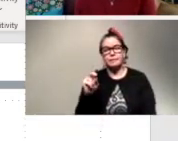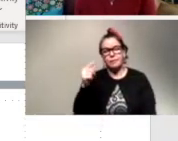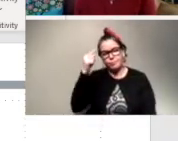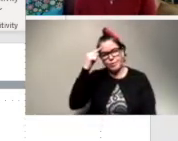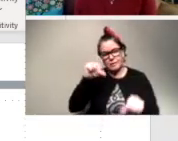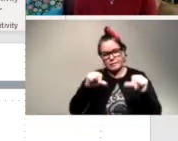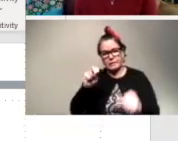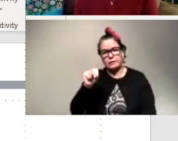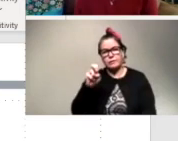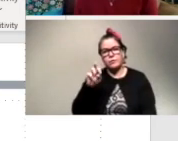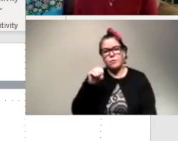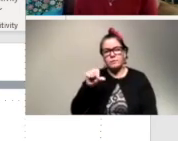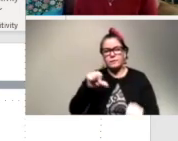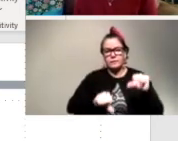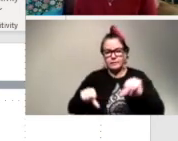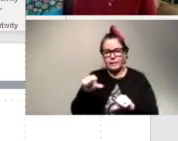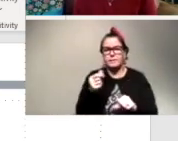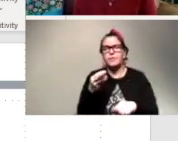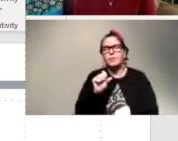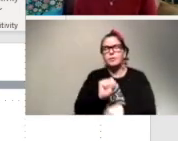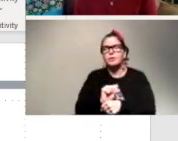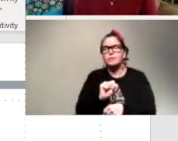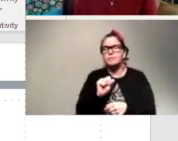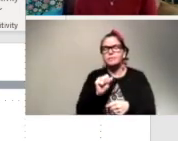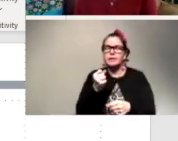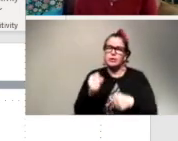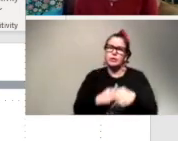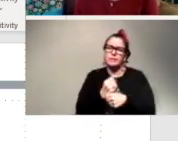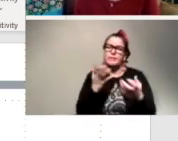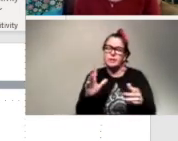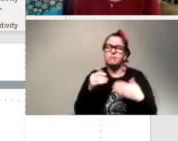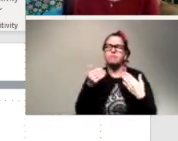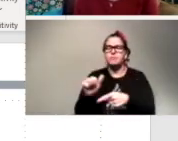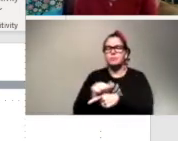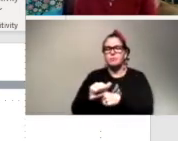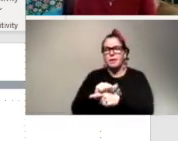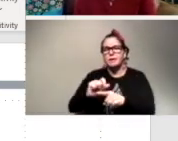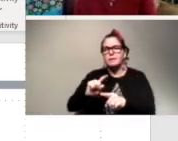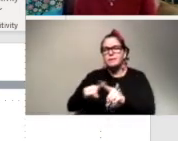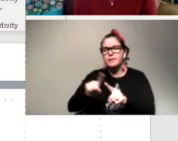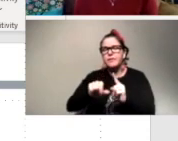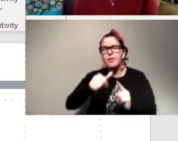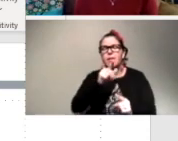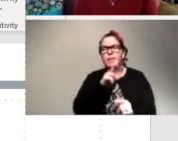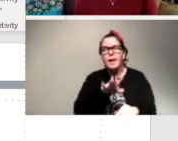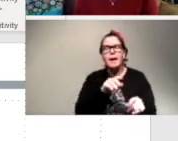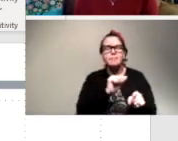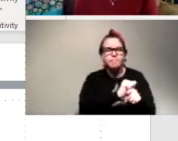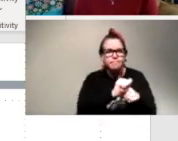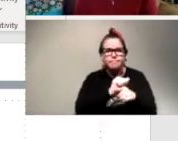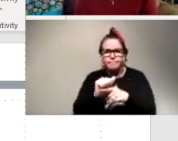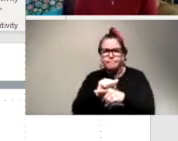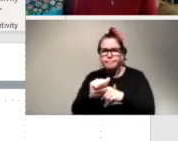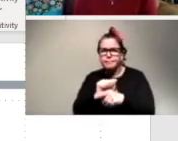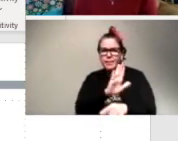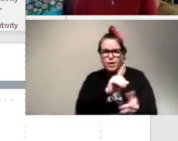neuroscience. And then I spent a few years after getting my PhD training in other people's laboratories and how to do the kinds of